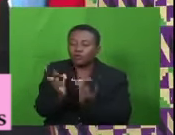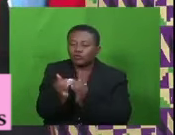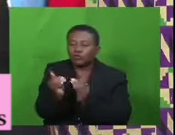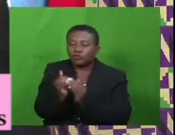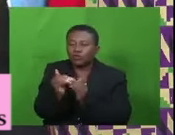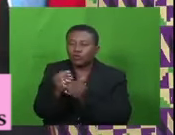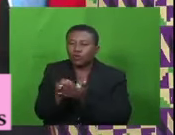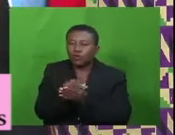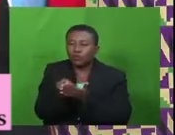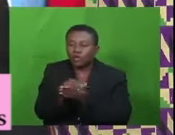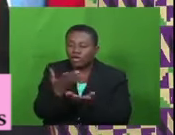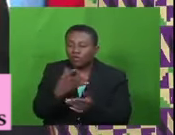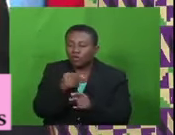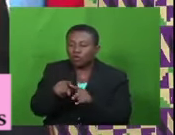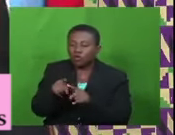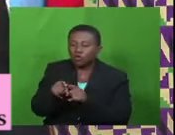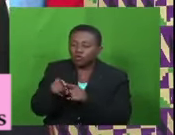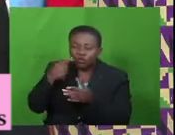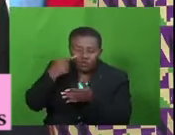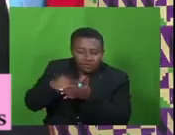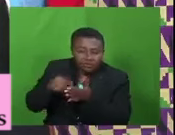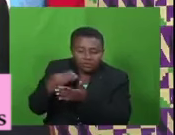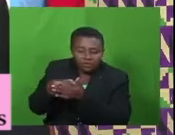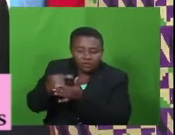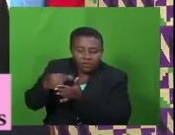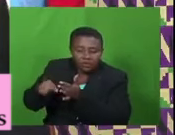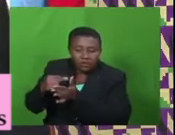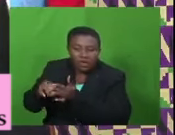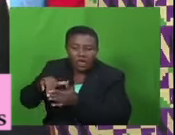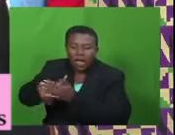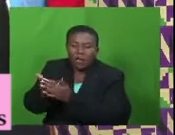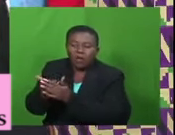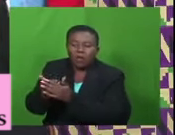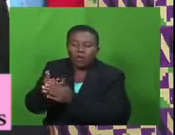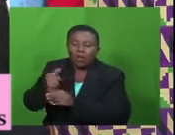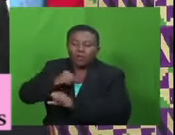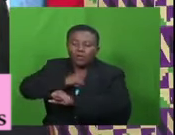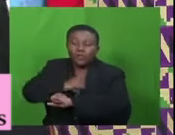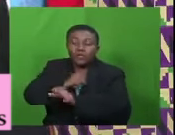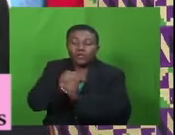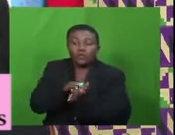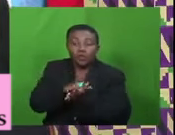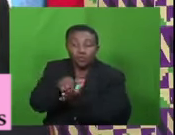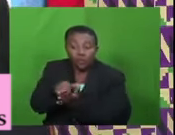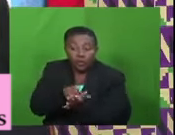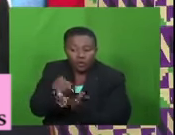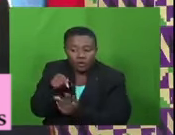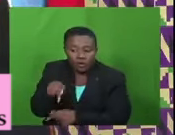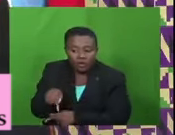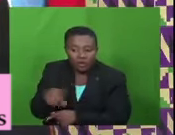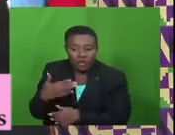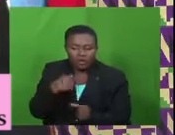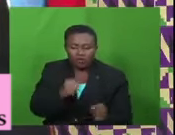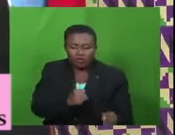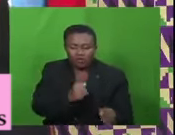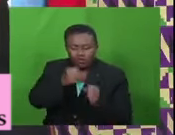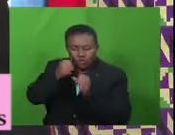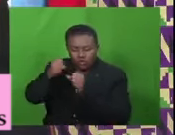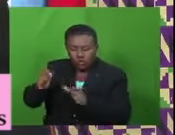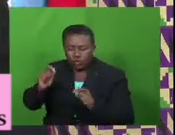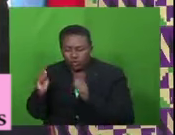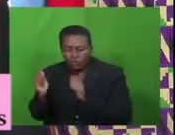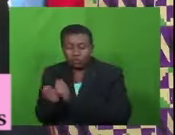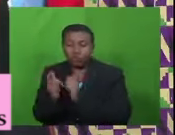debt sustainability whilst protecting the vulnerable. It is a strong reform program